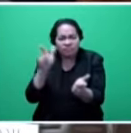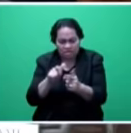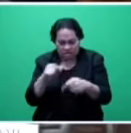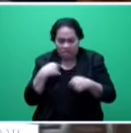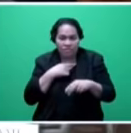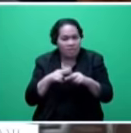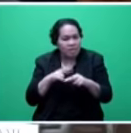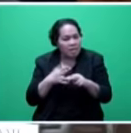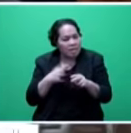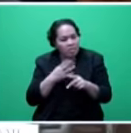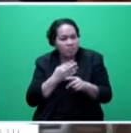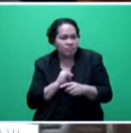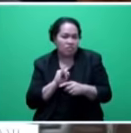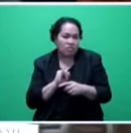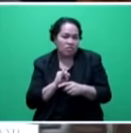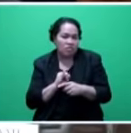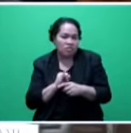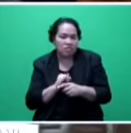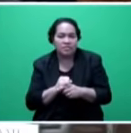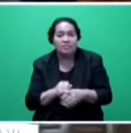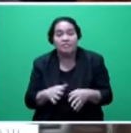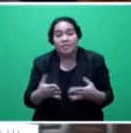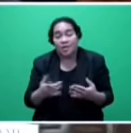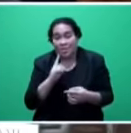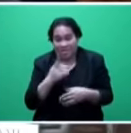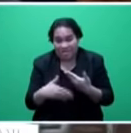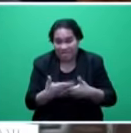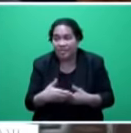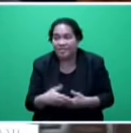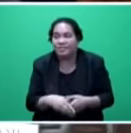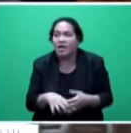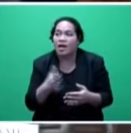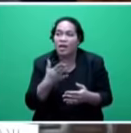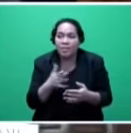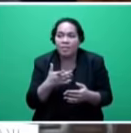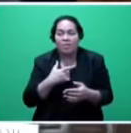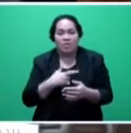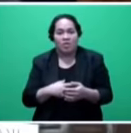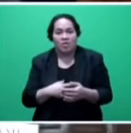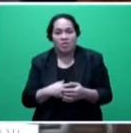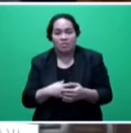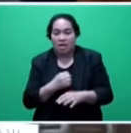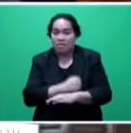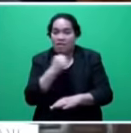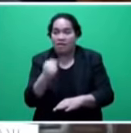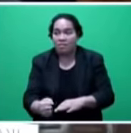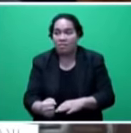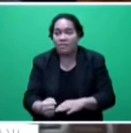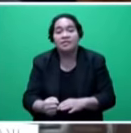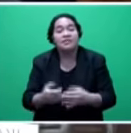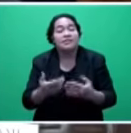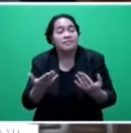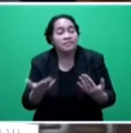something not so right. One explanation could be that the government cooked